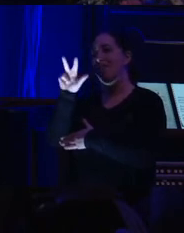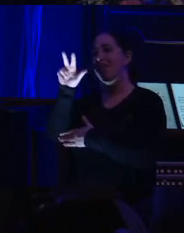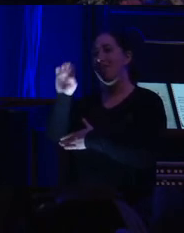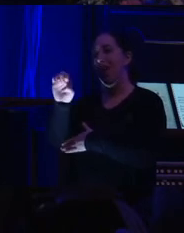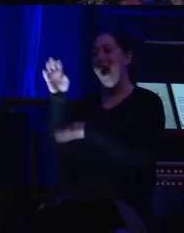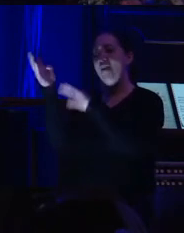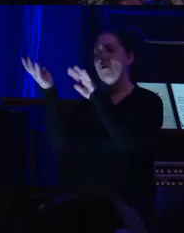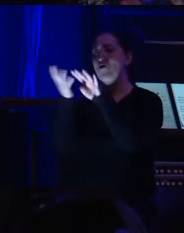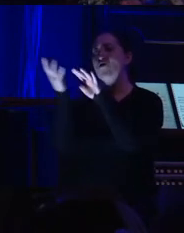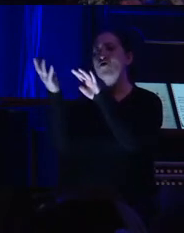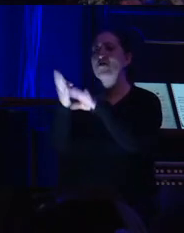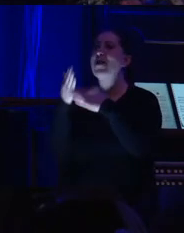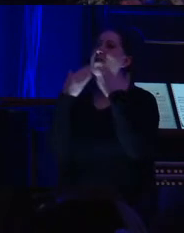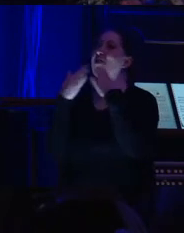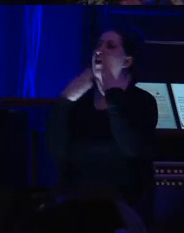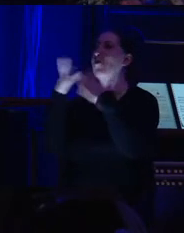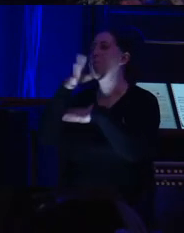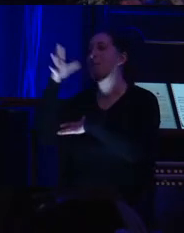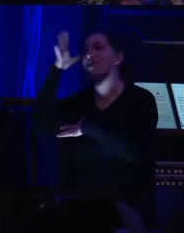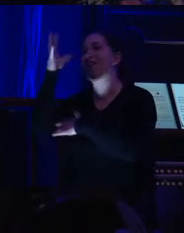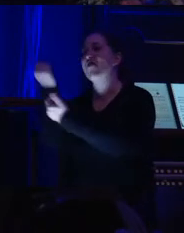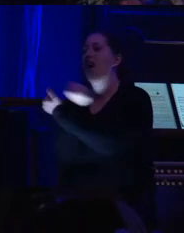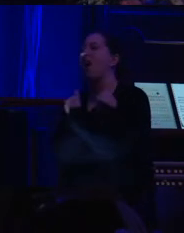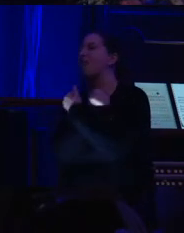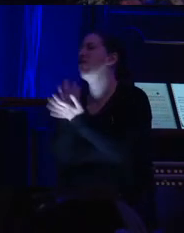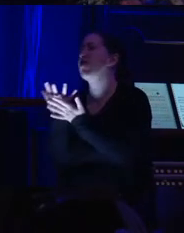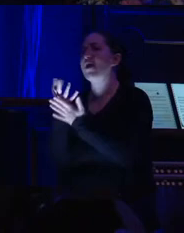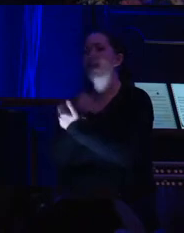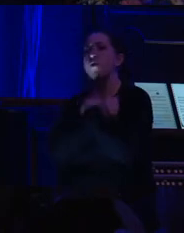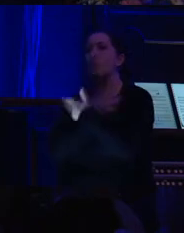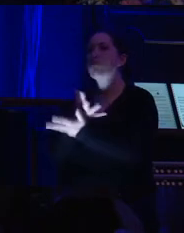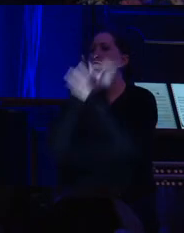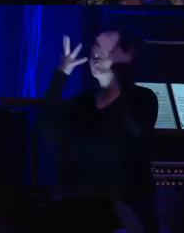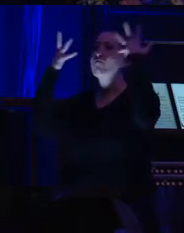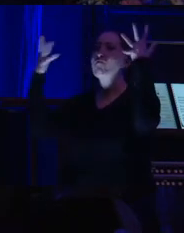Thanks, Mom and Dad, for everything. I love you very much.